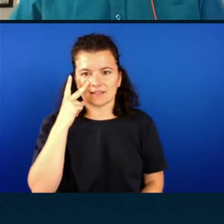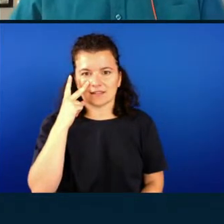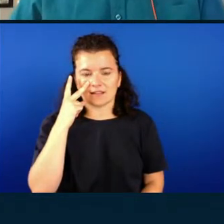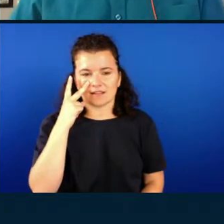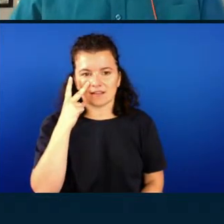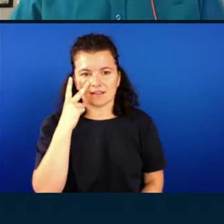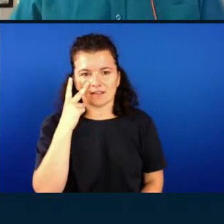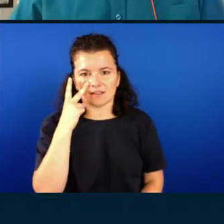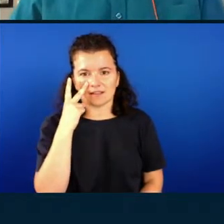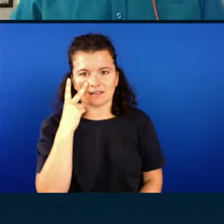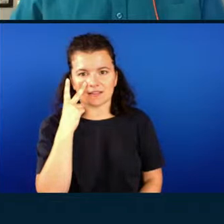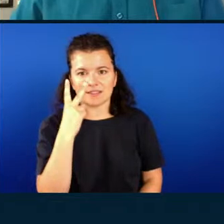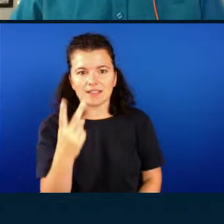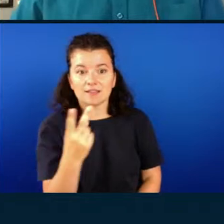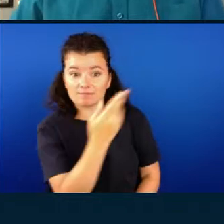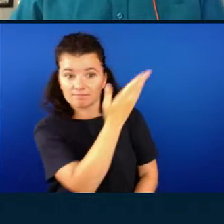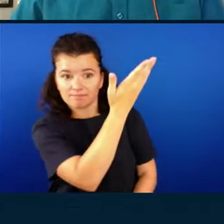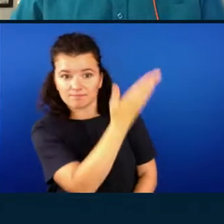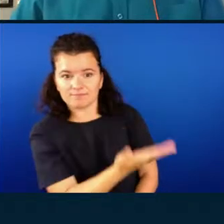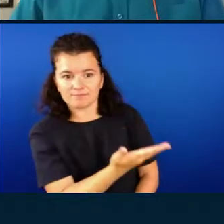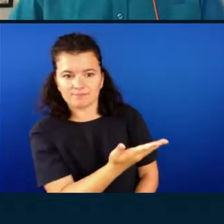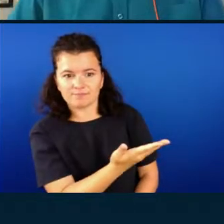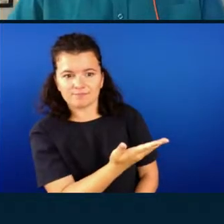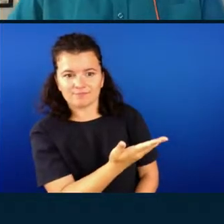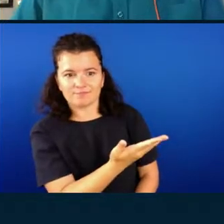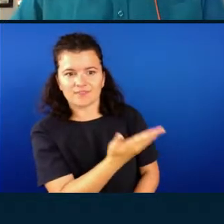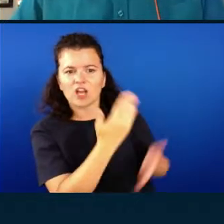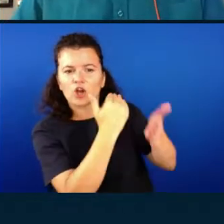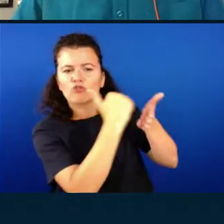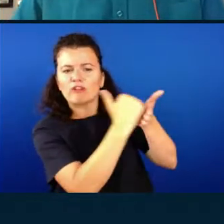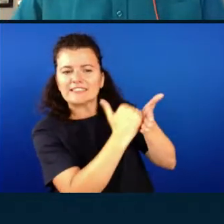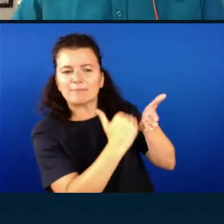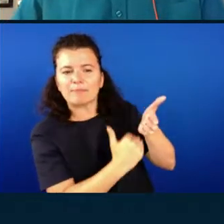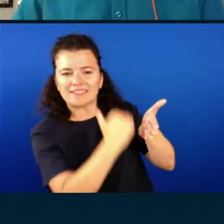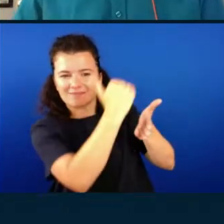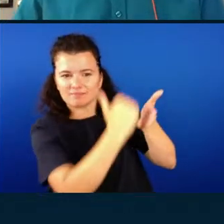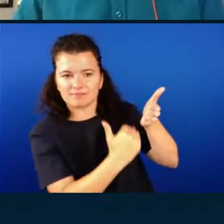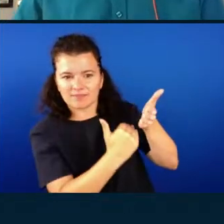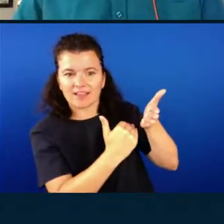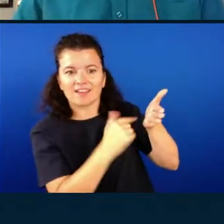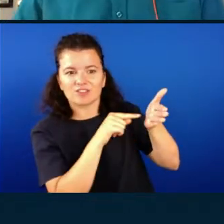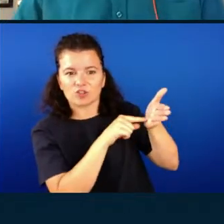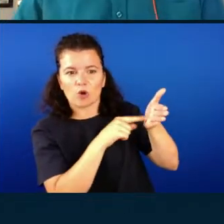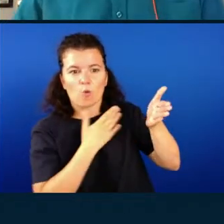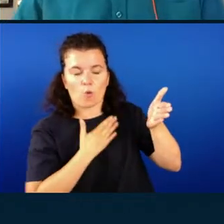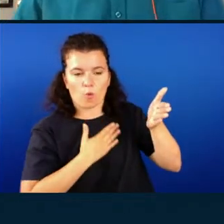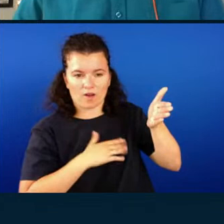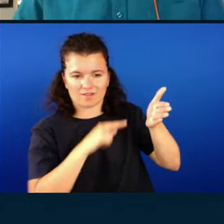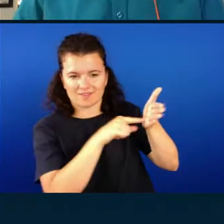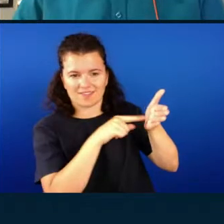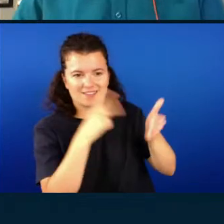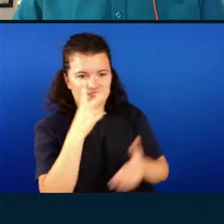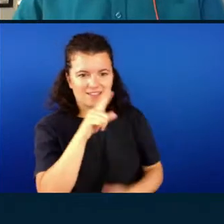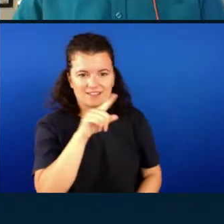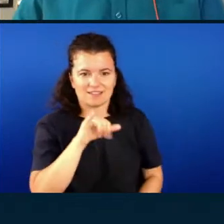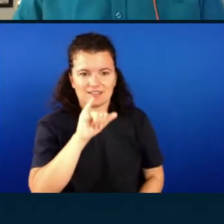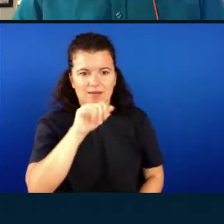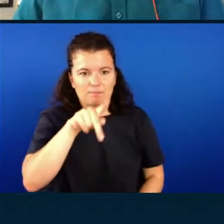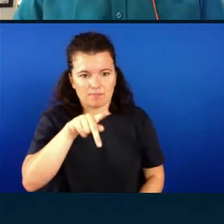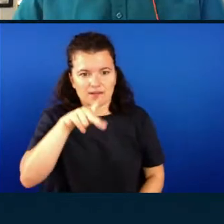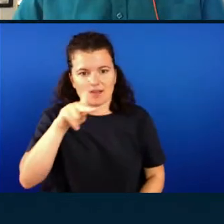recipes, and they have some really cool recipes, and this is one here. So inside this, I'm just doing extensions name